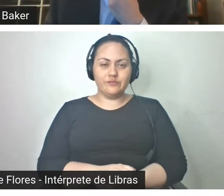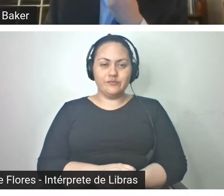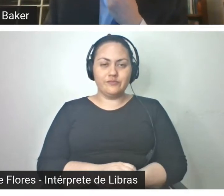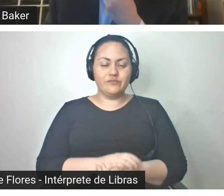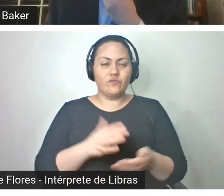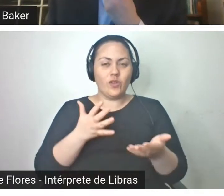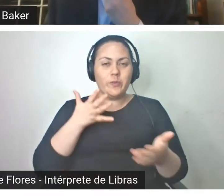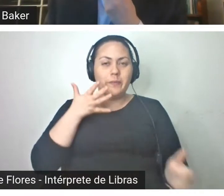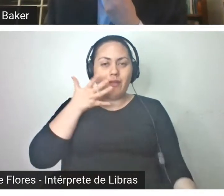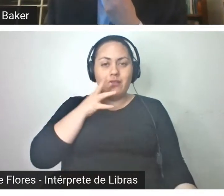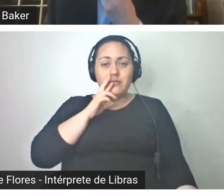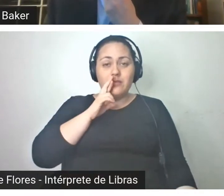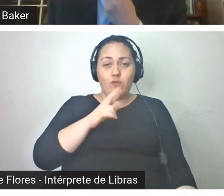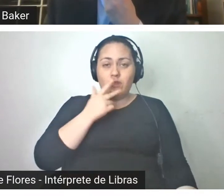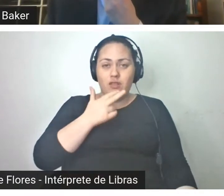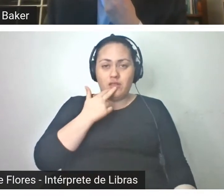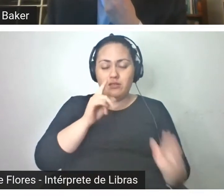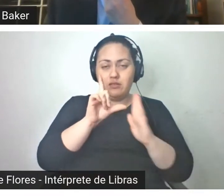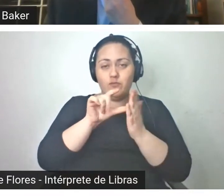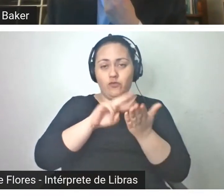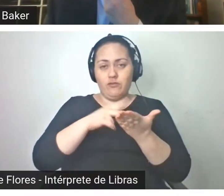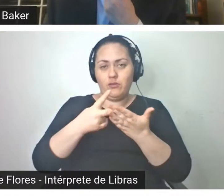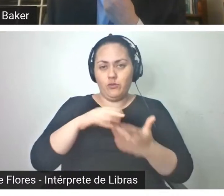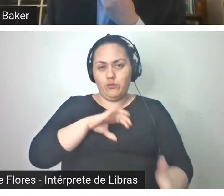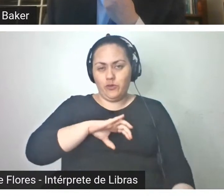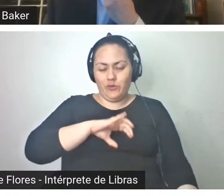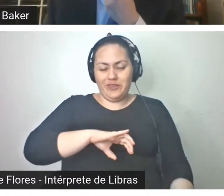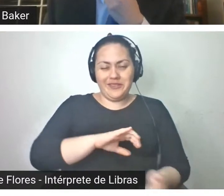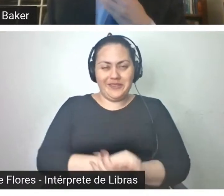have become more like you in that regard.